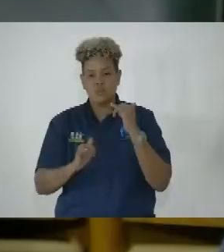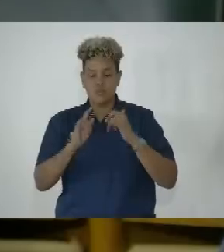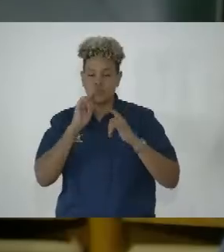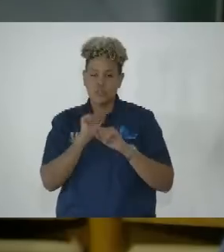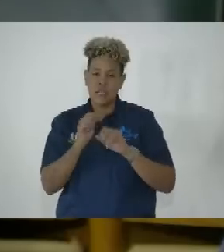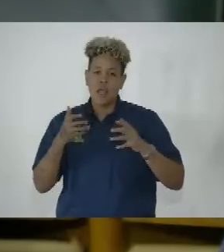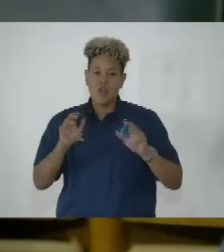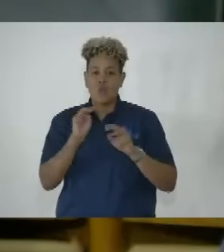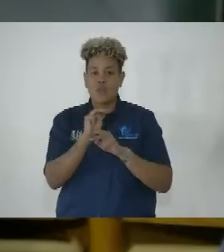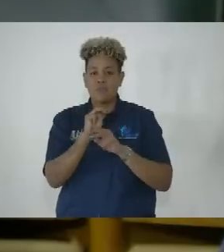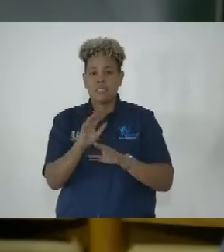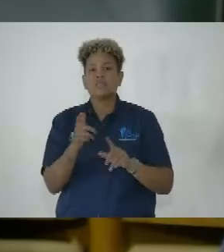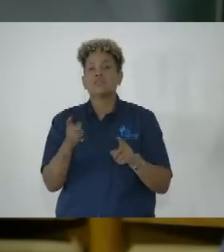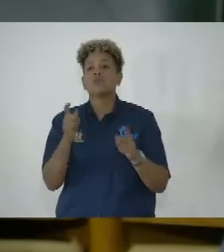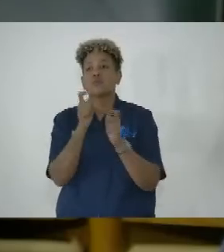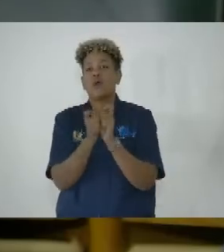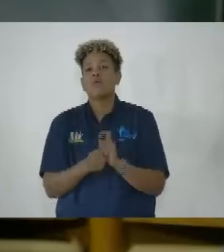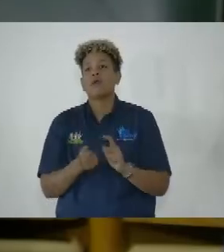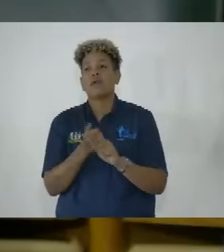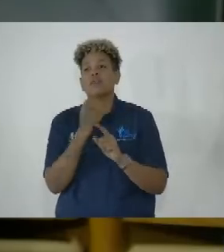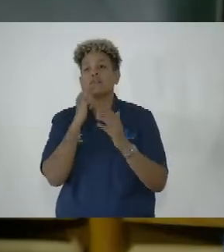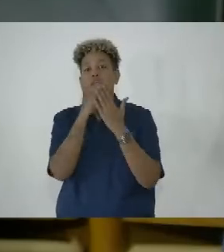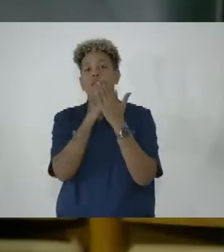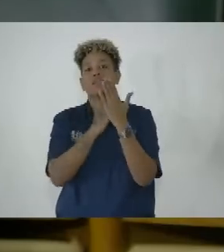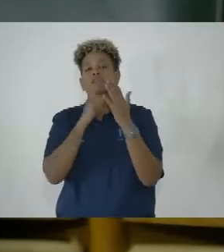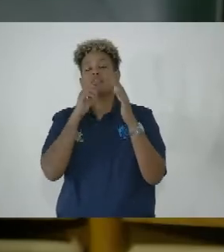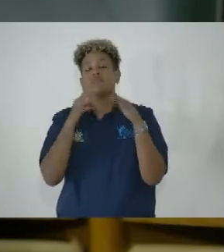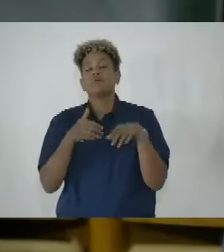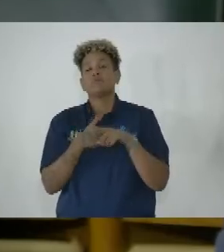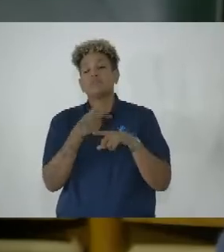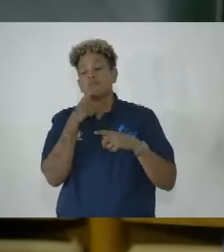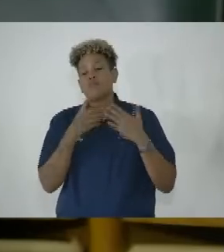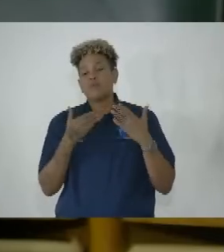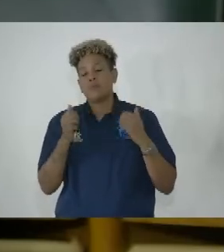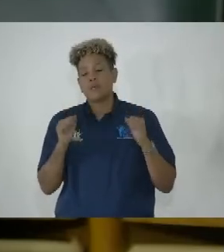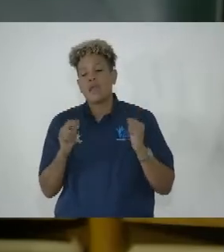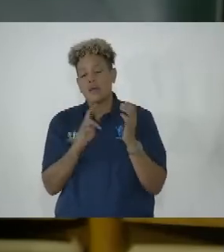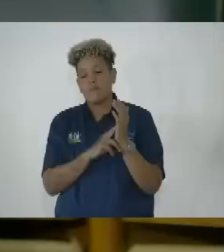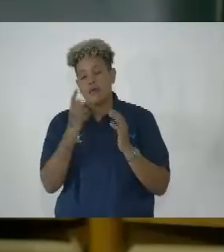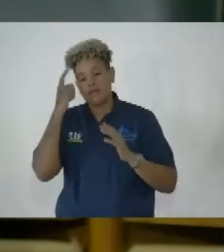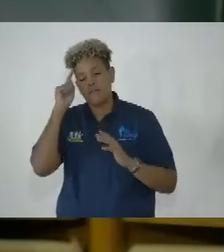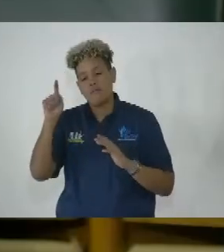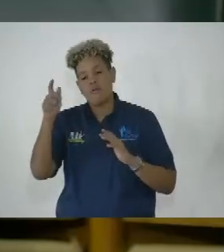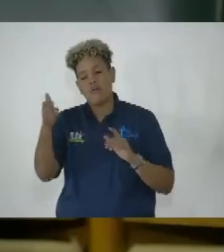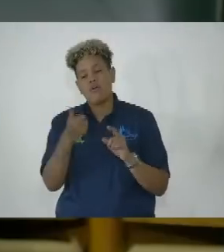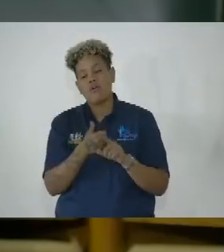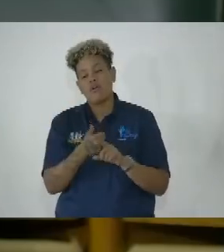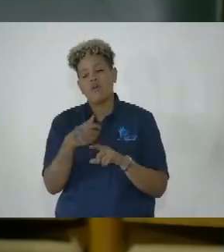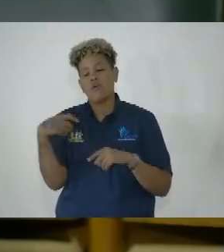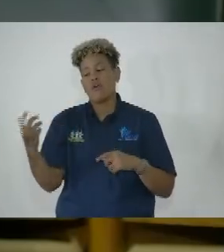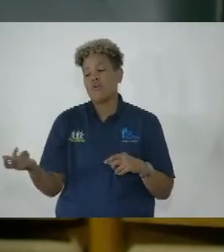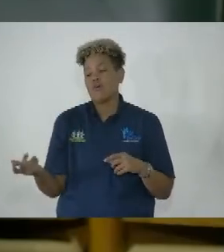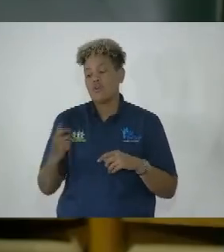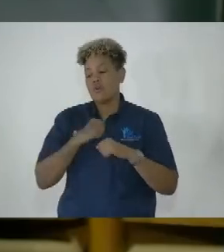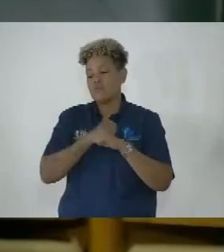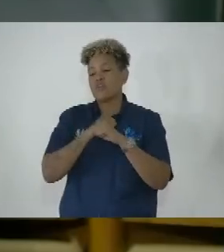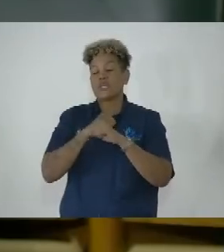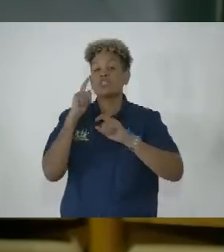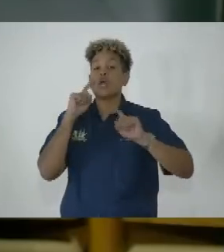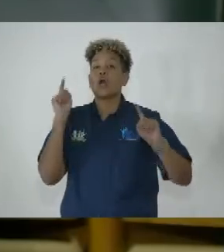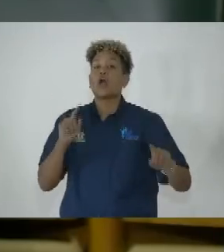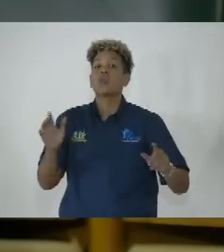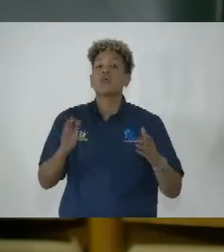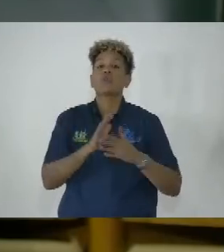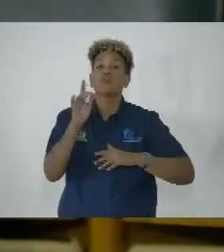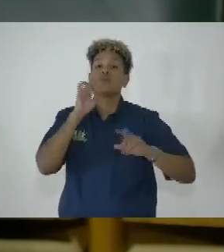allows the minister to amend the list of persons who may apply for the protection order by